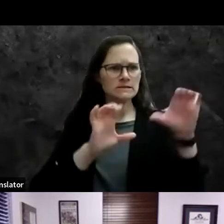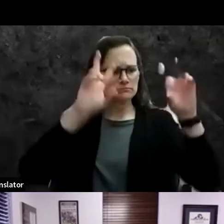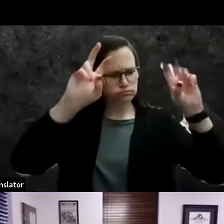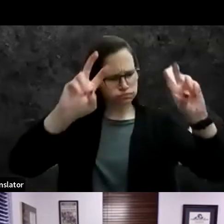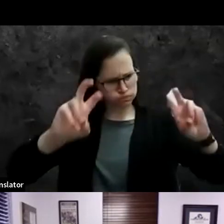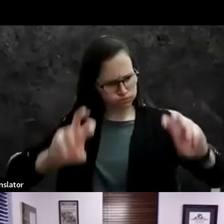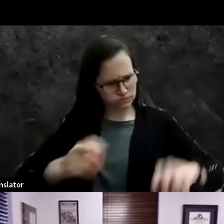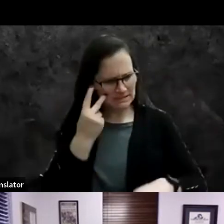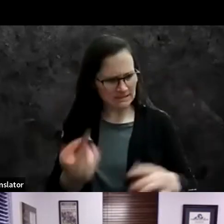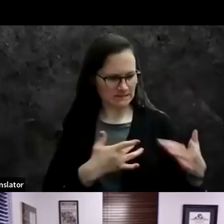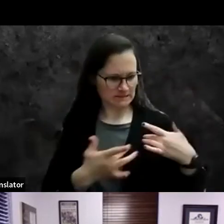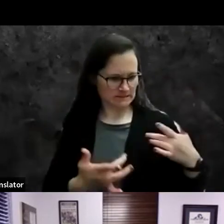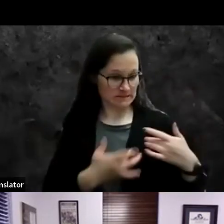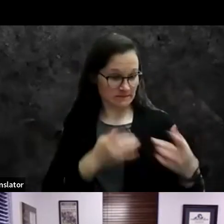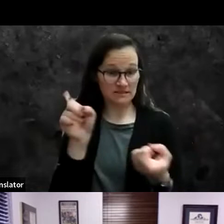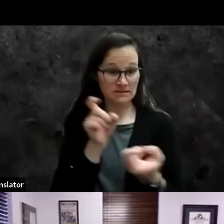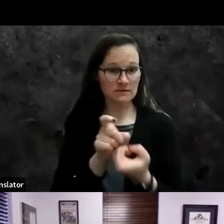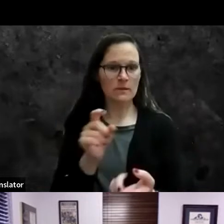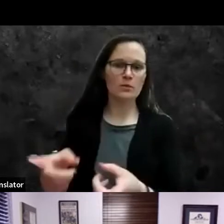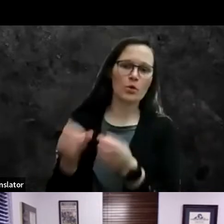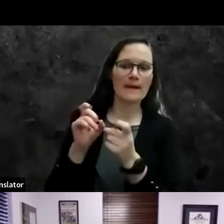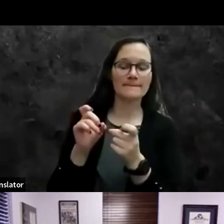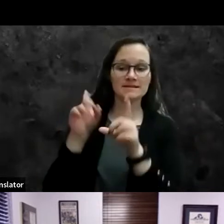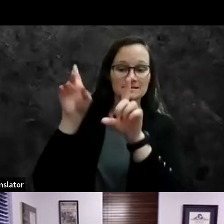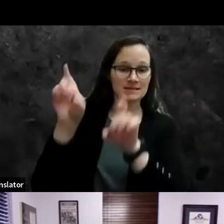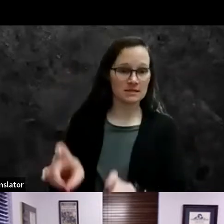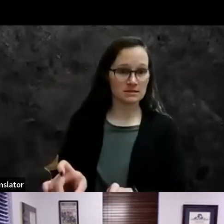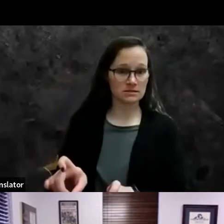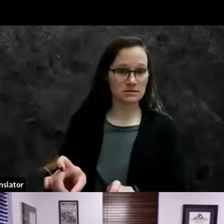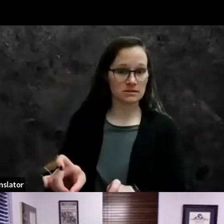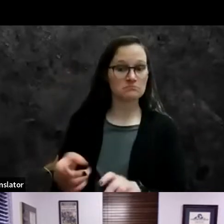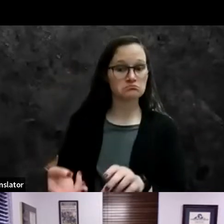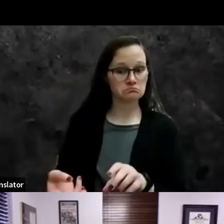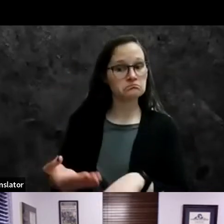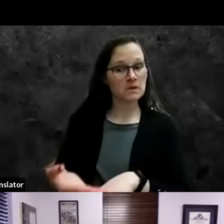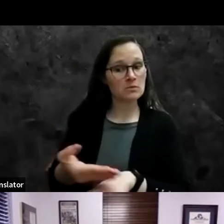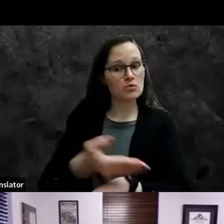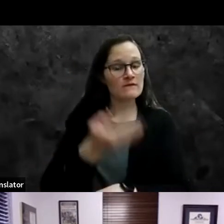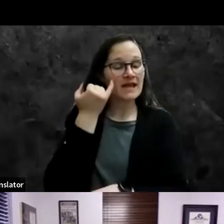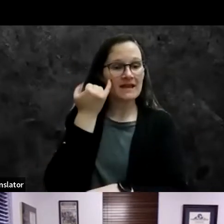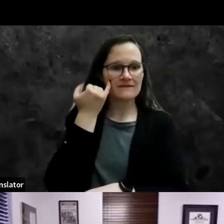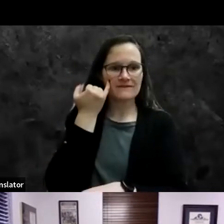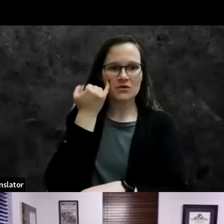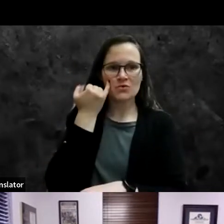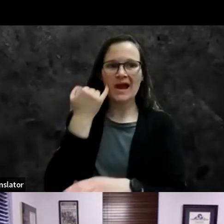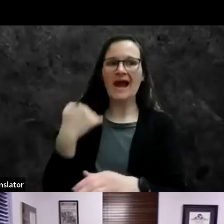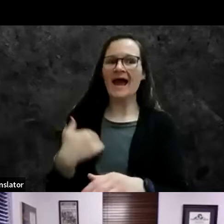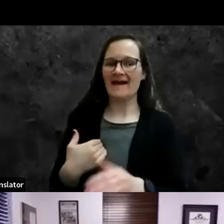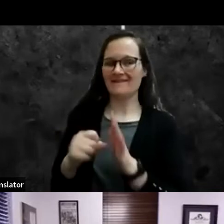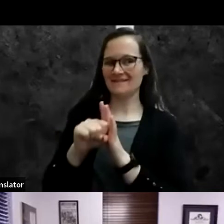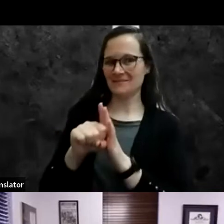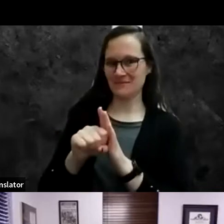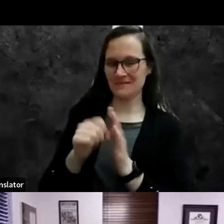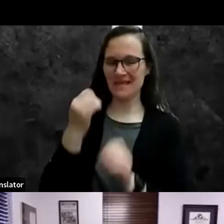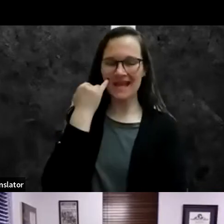sensitivity and specificity. The rapid tests get better if you're symptomatic. They're less sensitive and specific